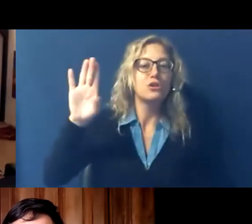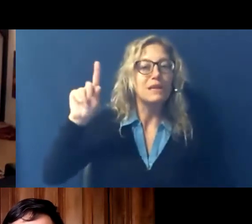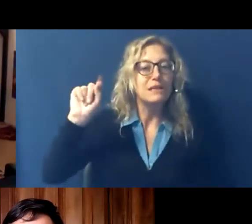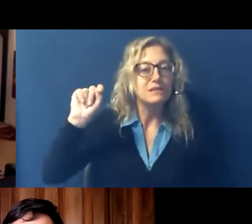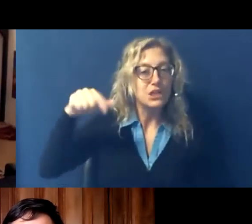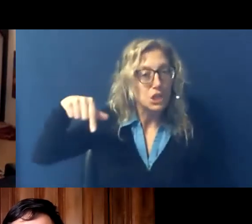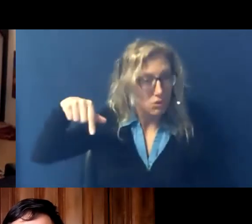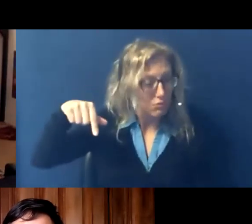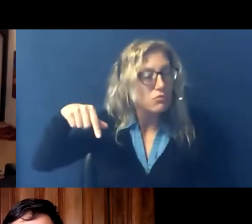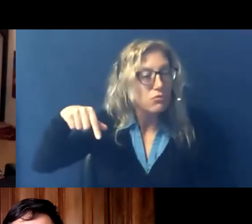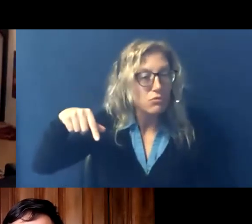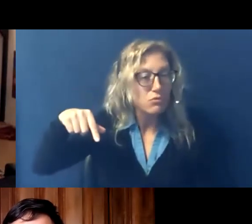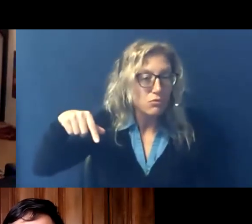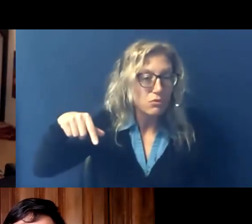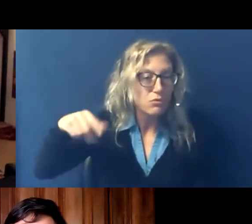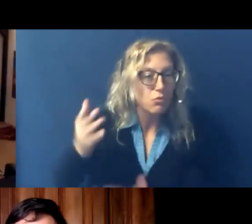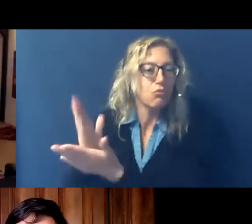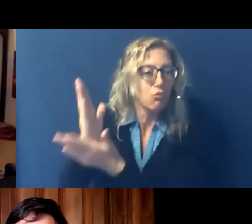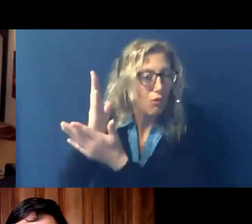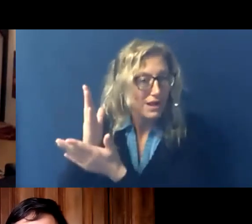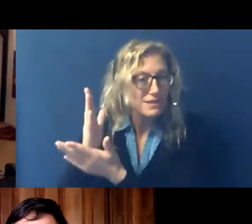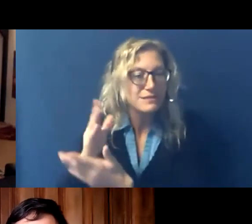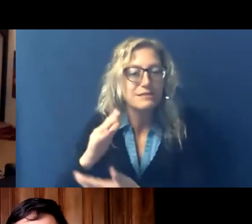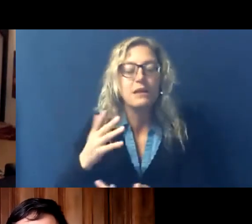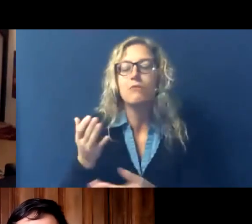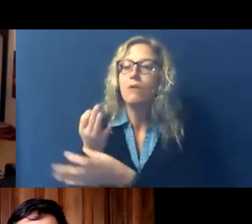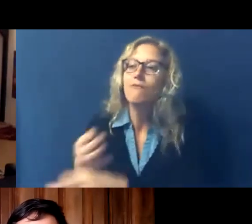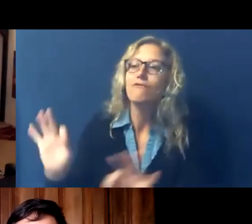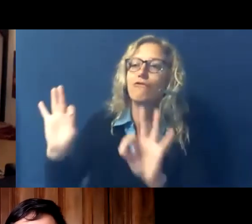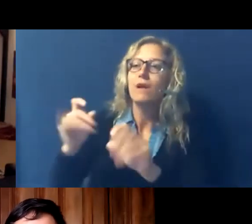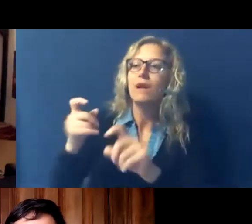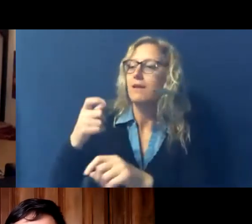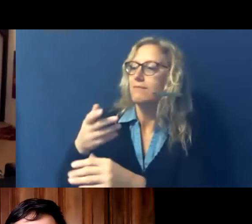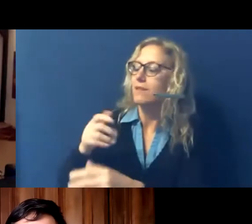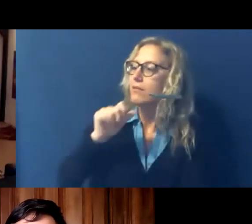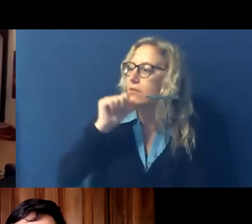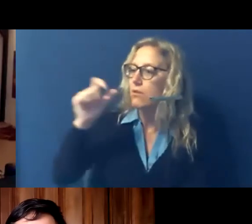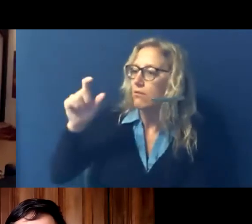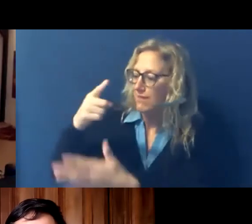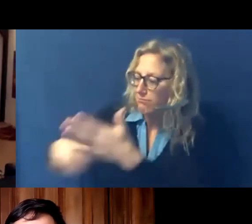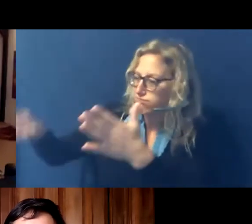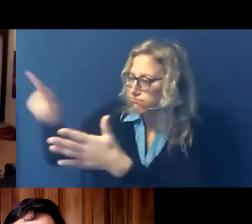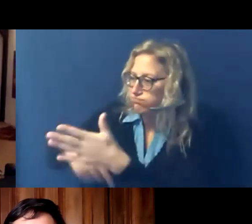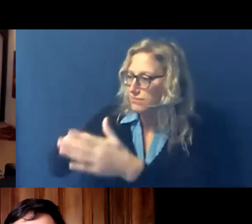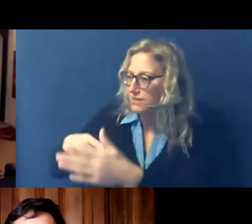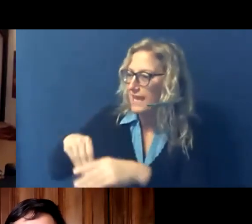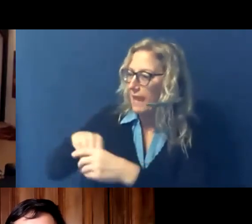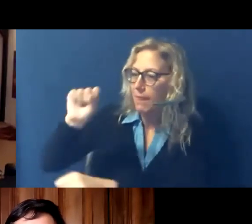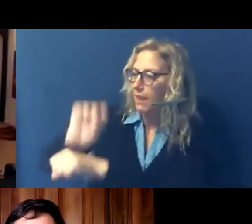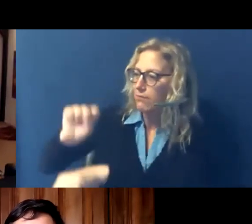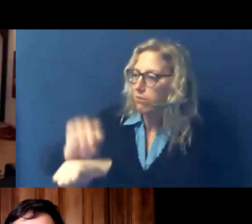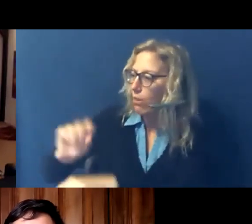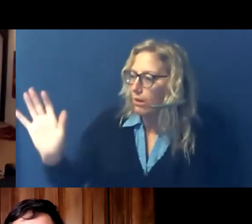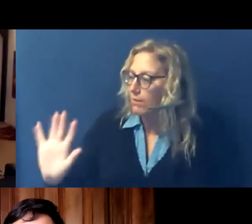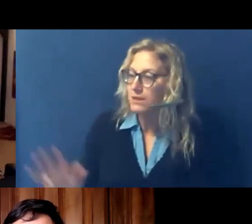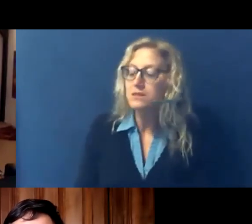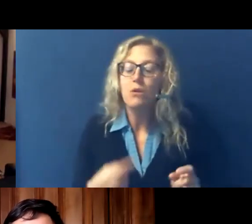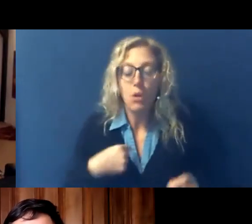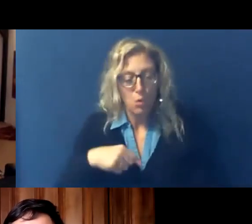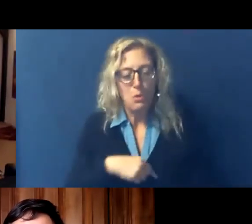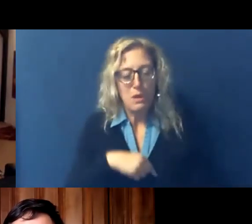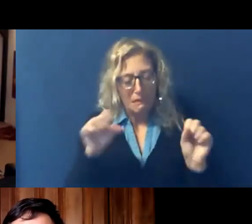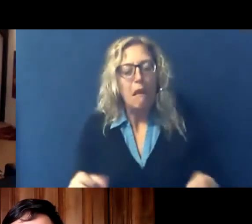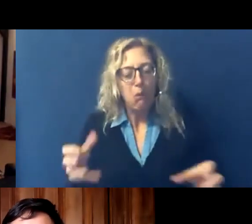LGBTQ rights and to be free from discrimination in the employment context. We can win with this